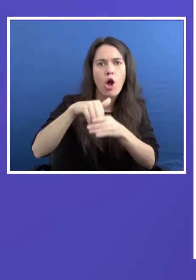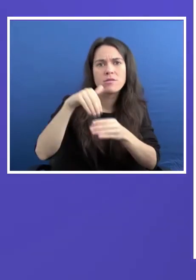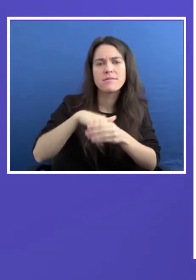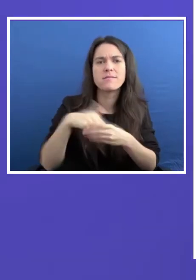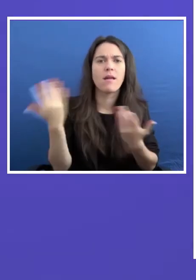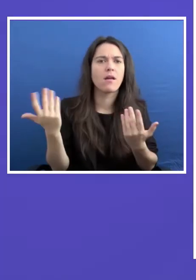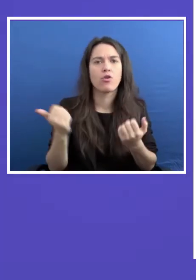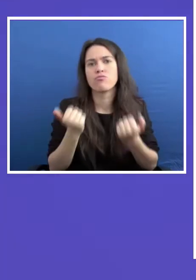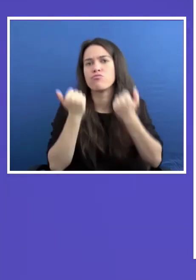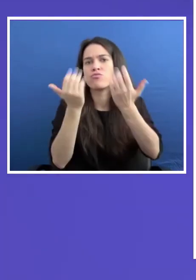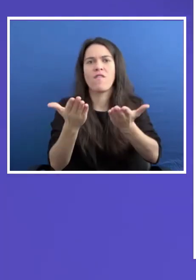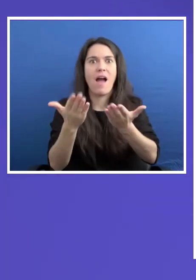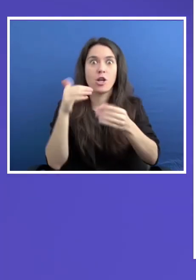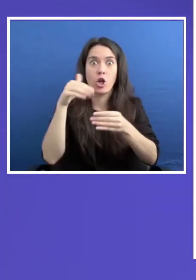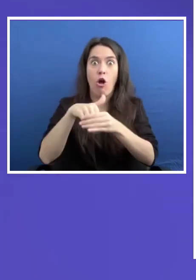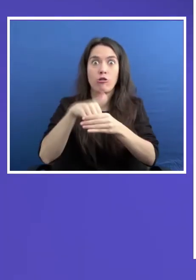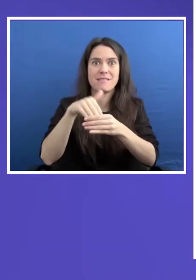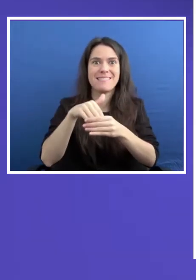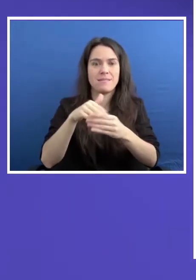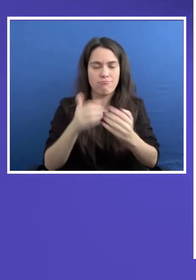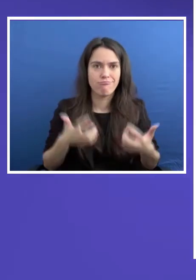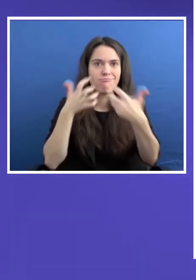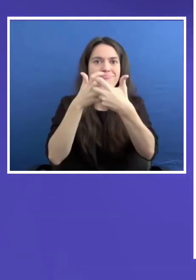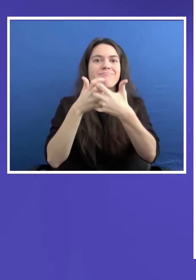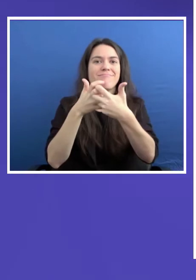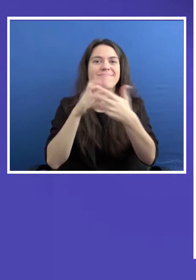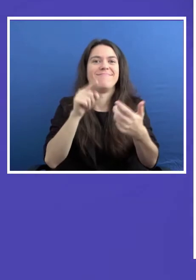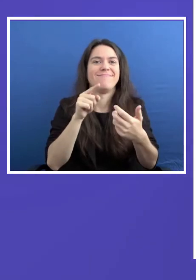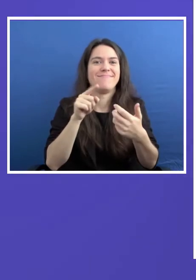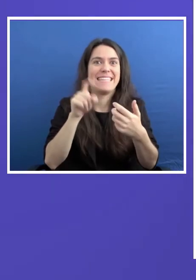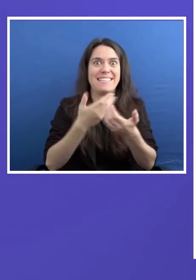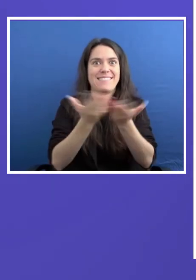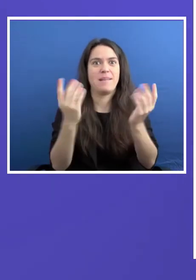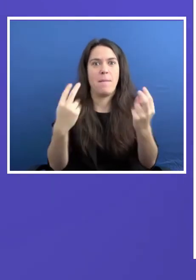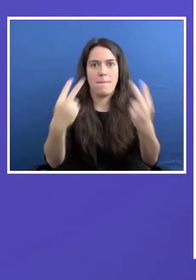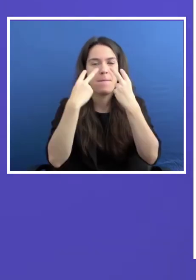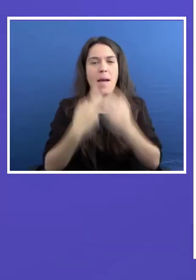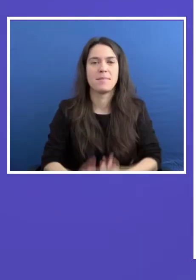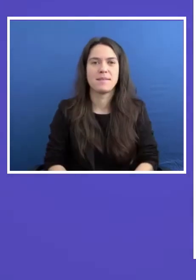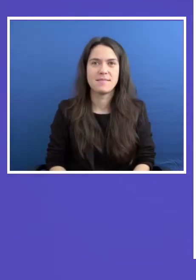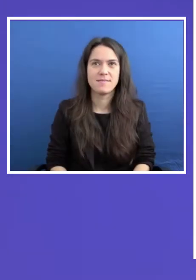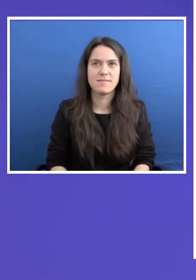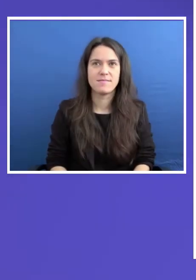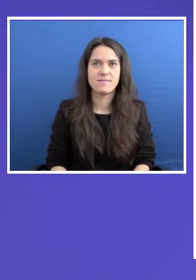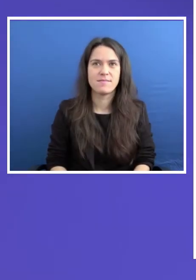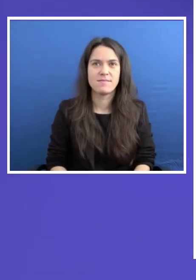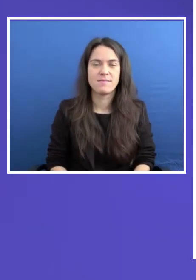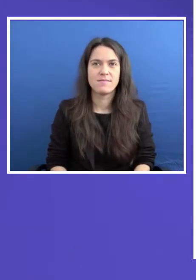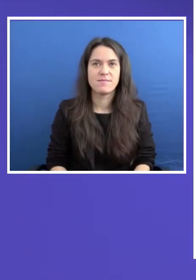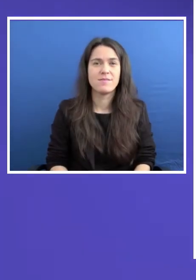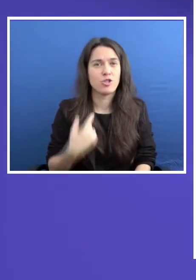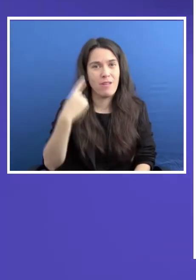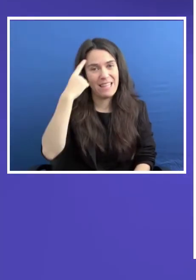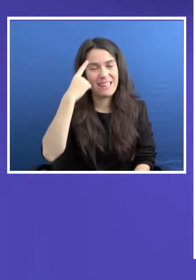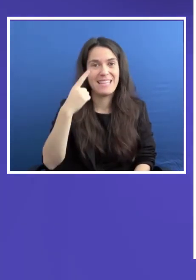content that would meet the needs of the public. If she's an influencer on the platforms and